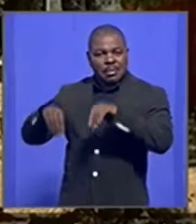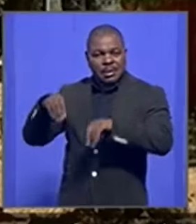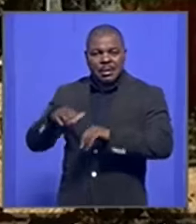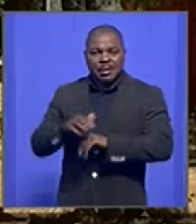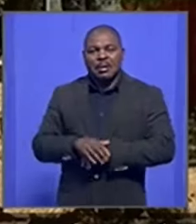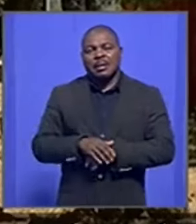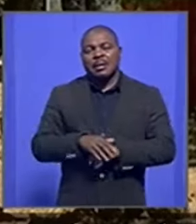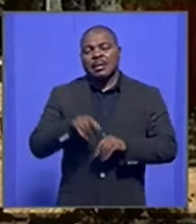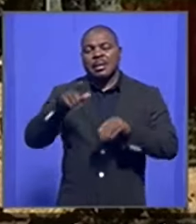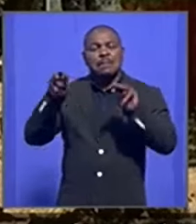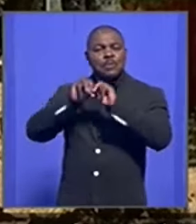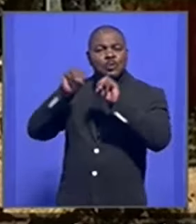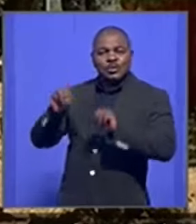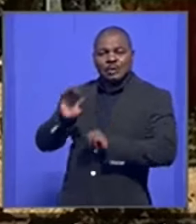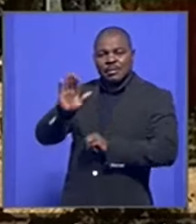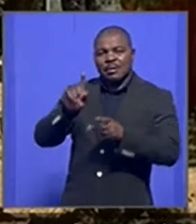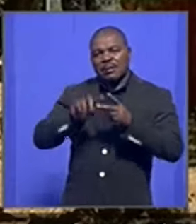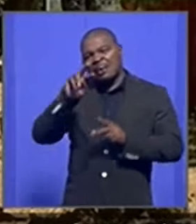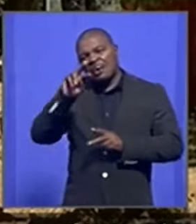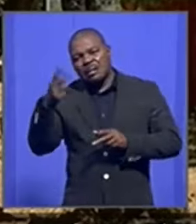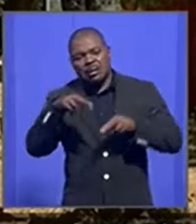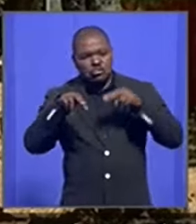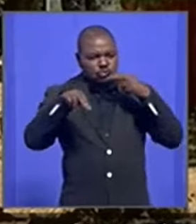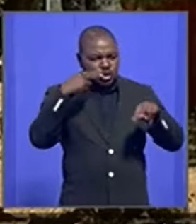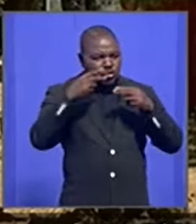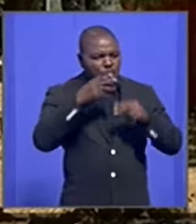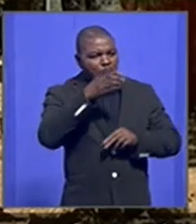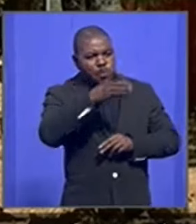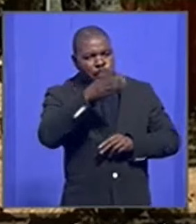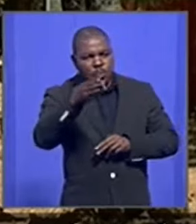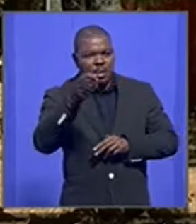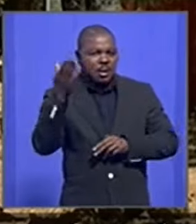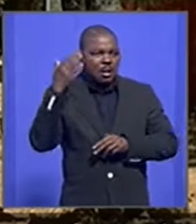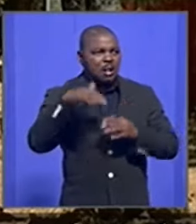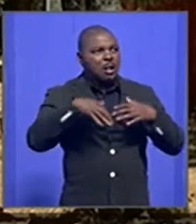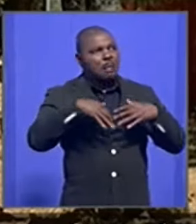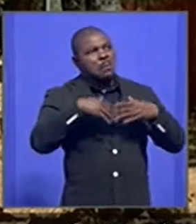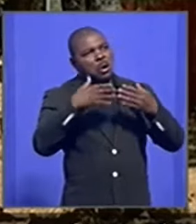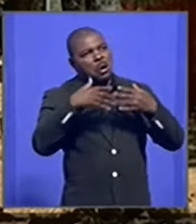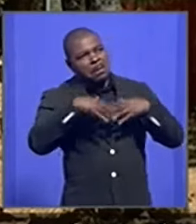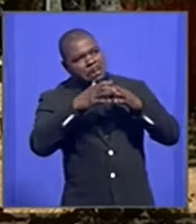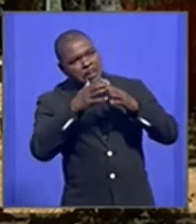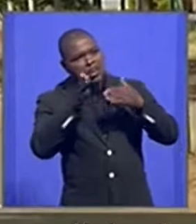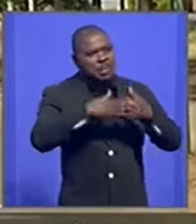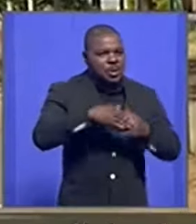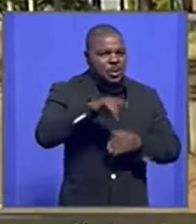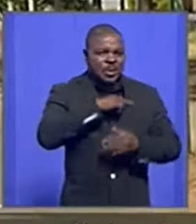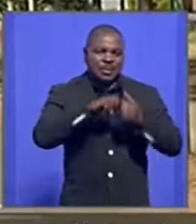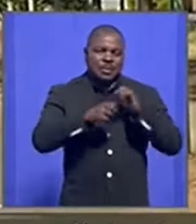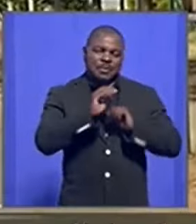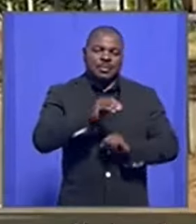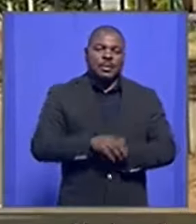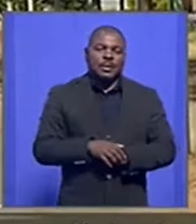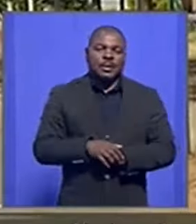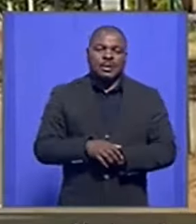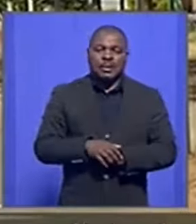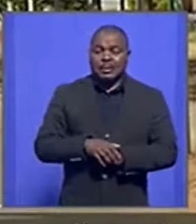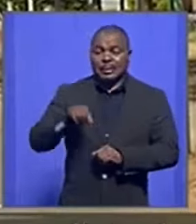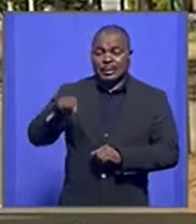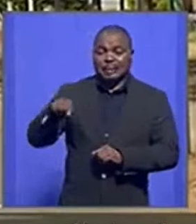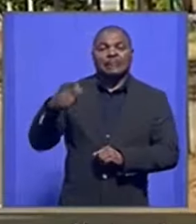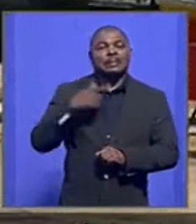Museum and all the other little restaurants and shops that opened and closed over time because of the rezoning issue. Toropo e kolota Eskom di